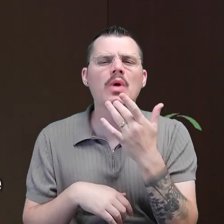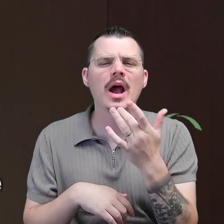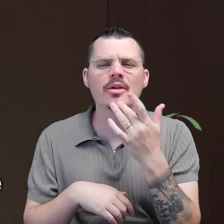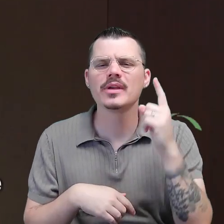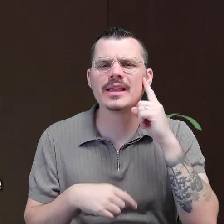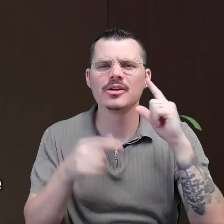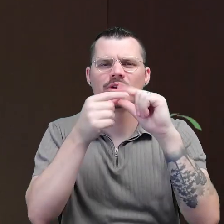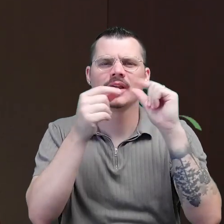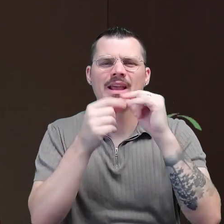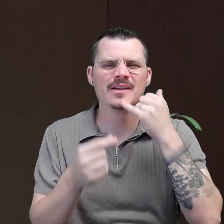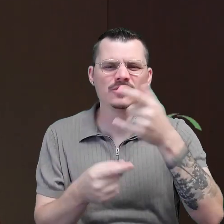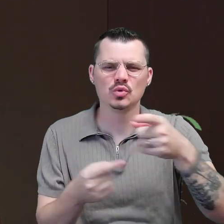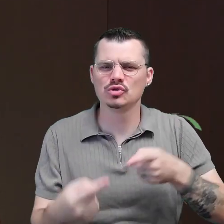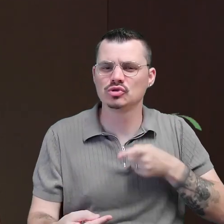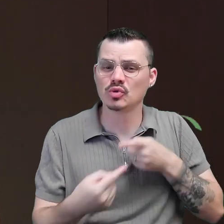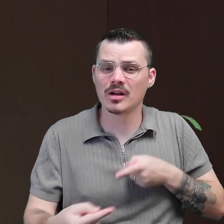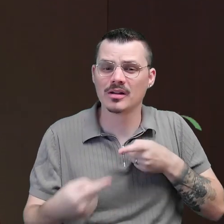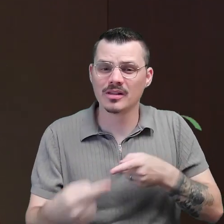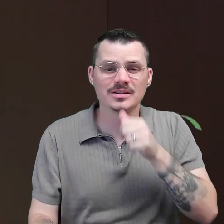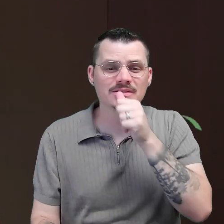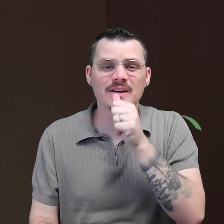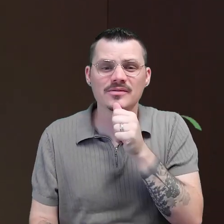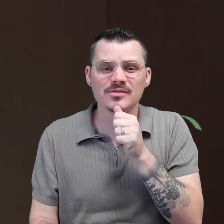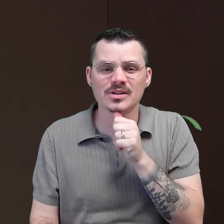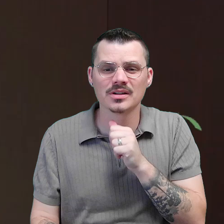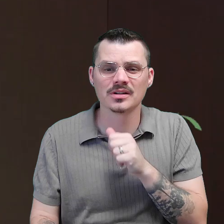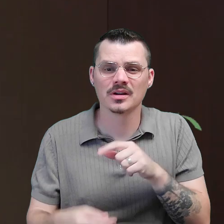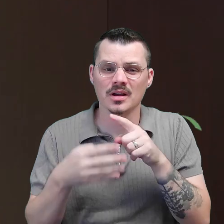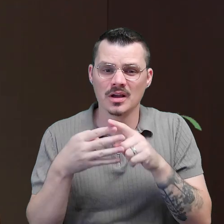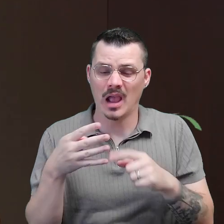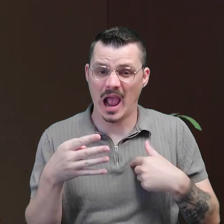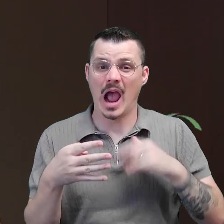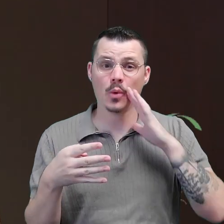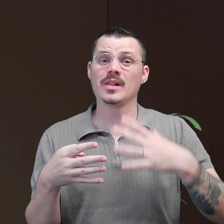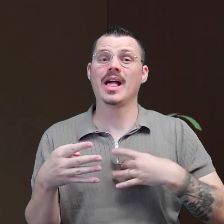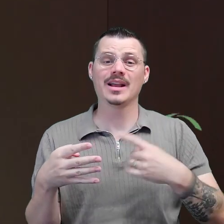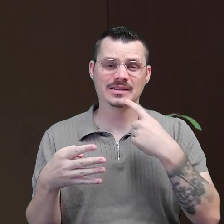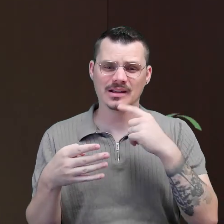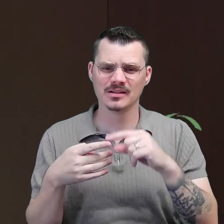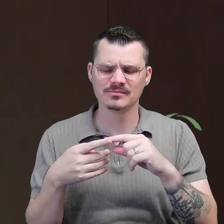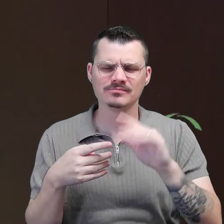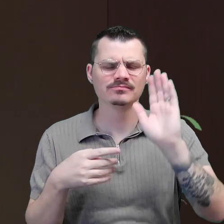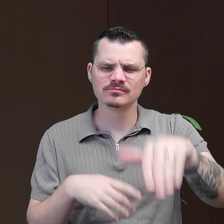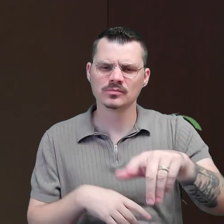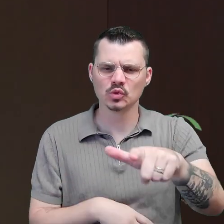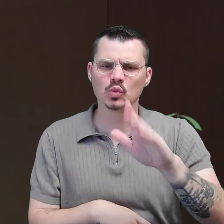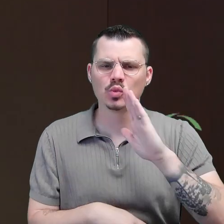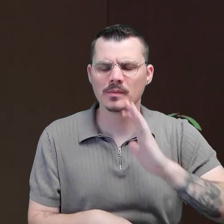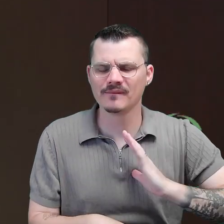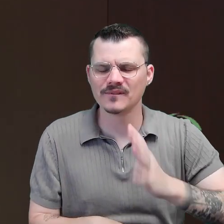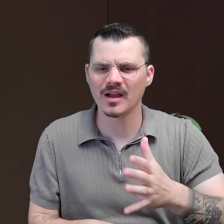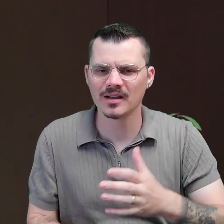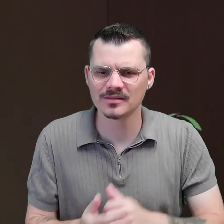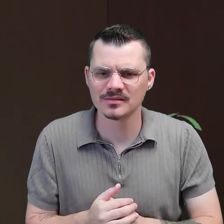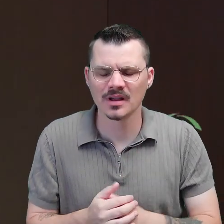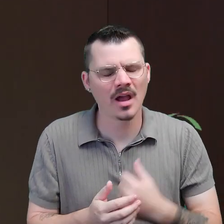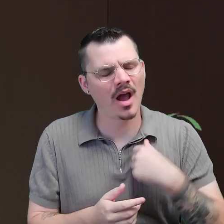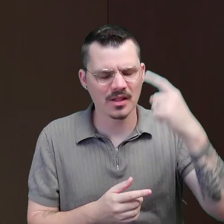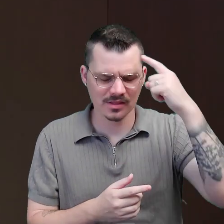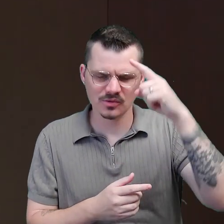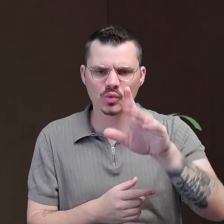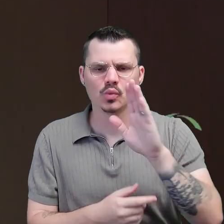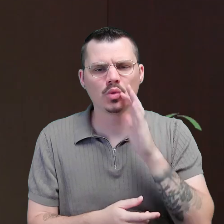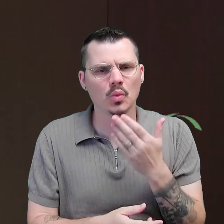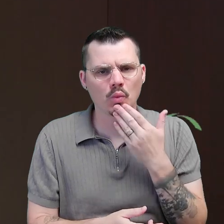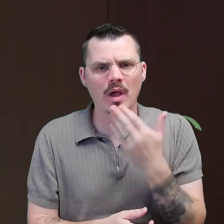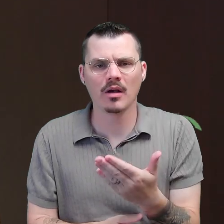rather hear if you were struggling and suffering, right? I'd like to hear somebody say, I think you're going to do fine. I think you're